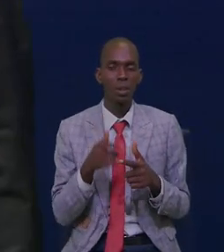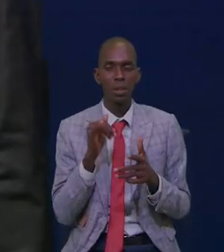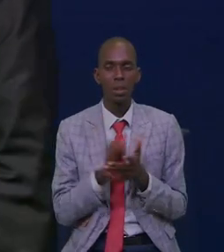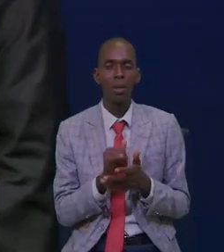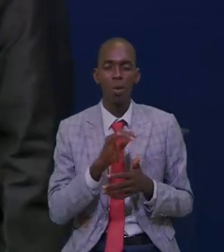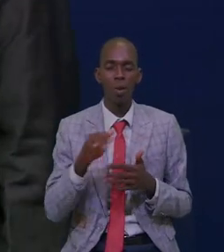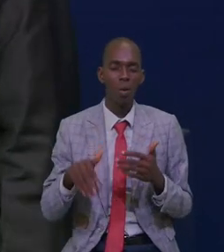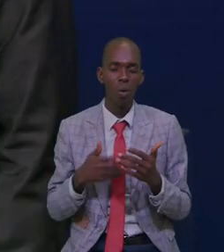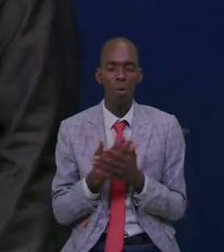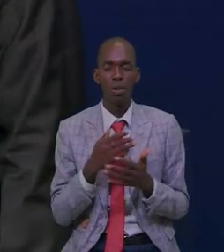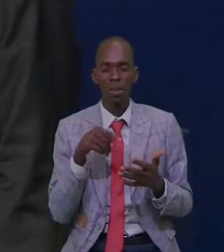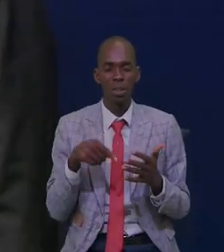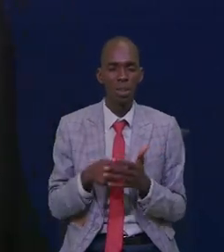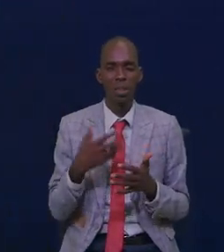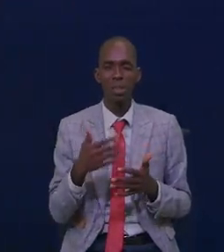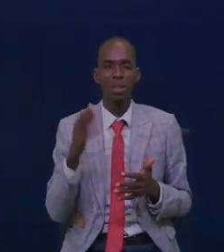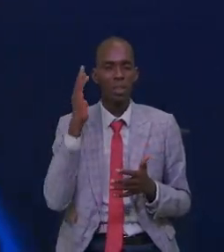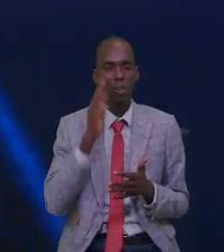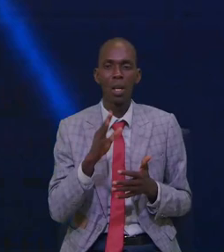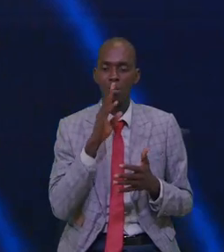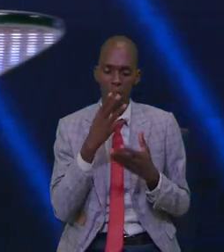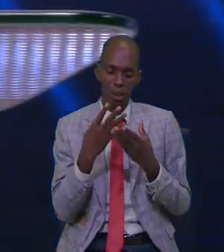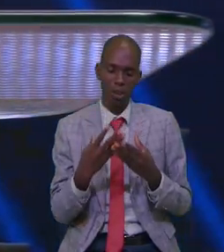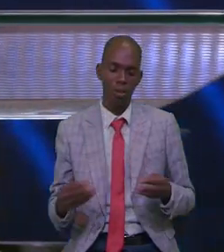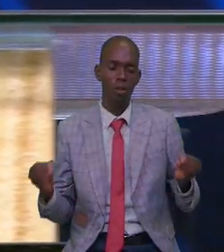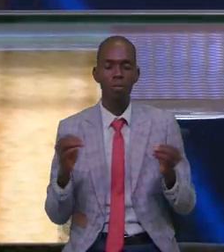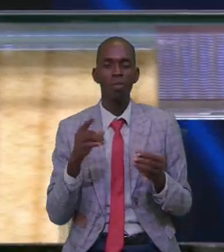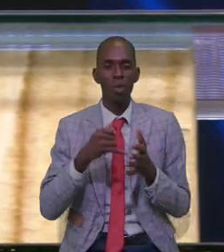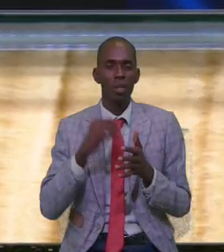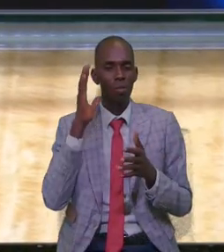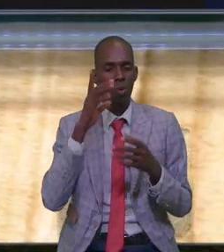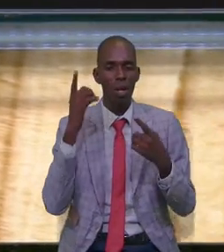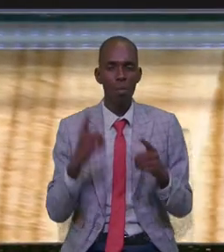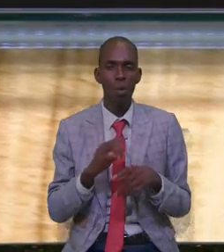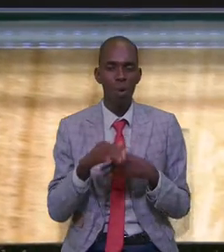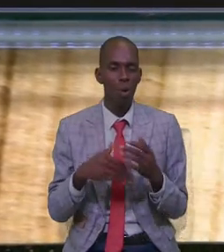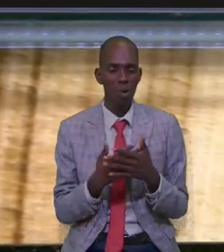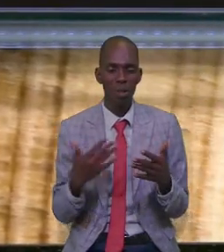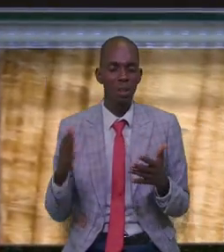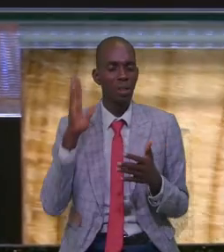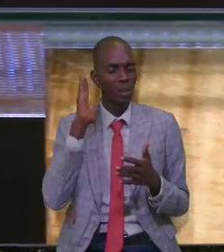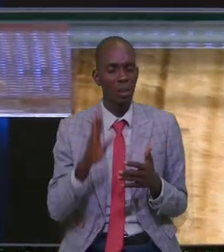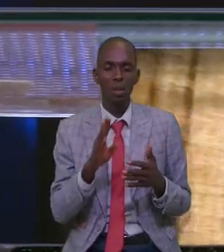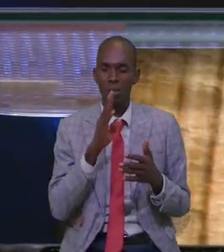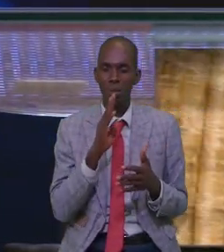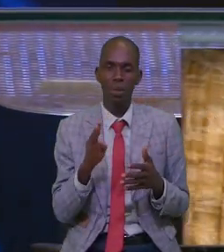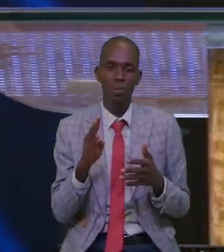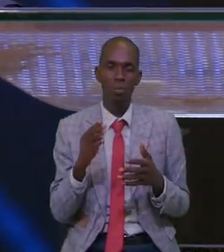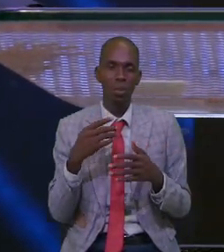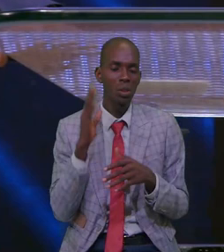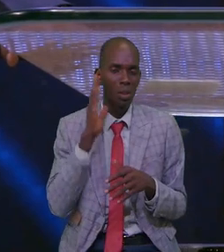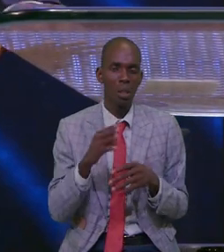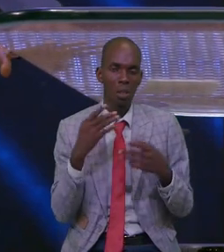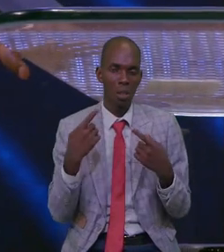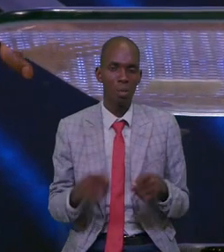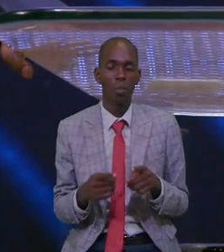be dissolved. It will happen. All these things shall be dissolved. What manner of persons ought ye